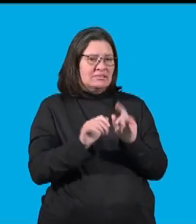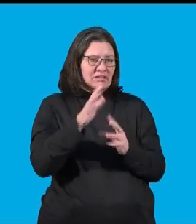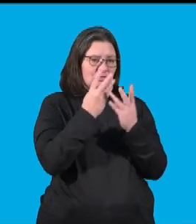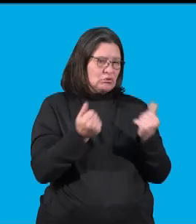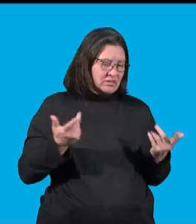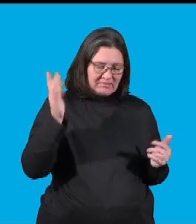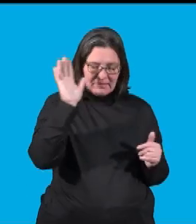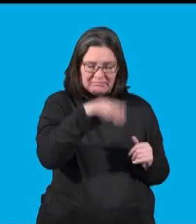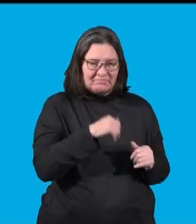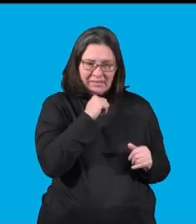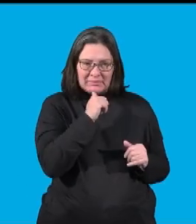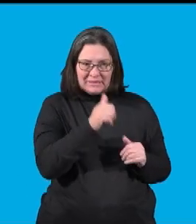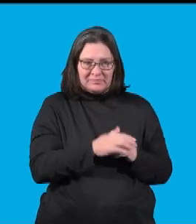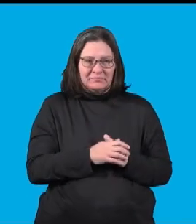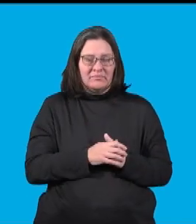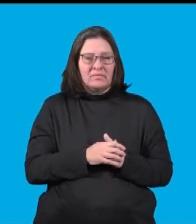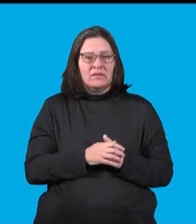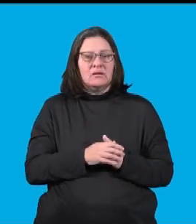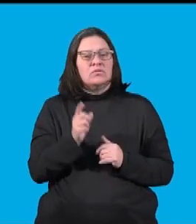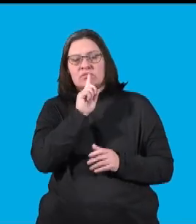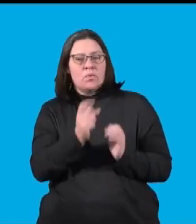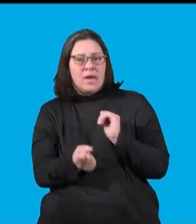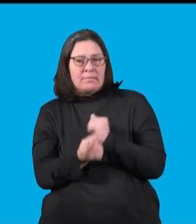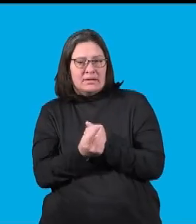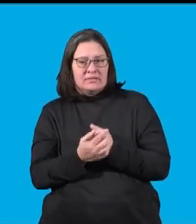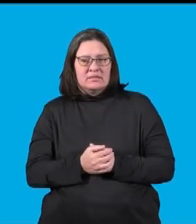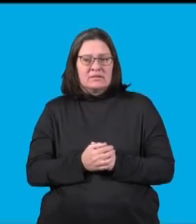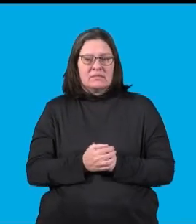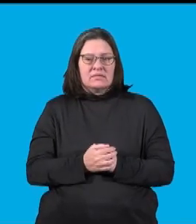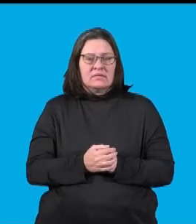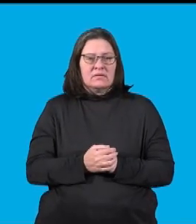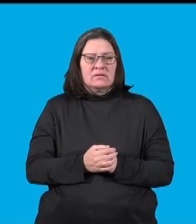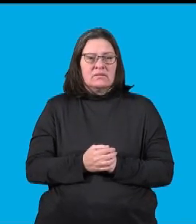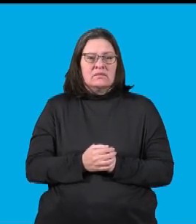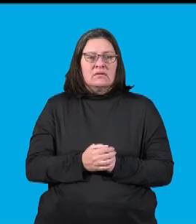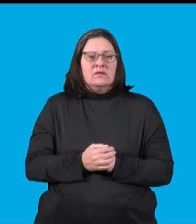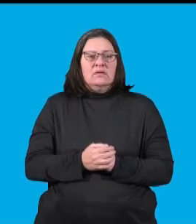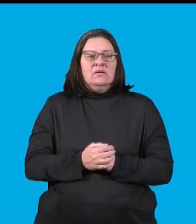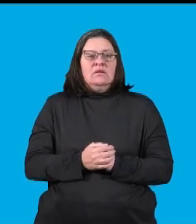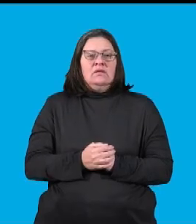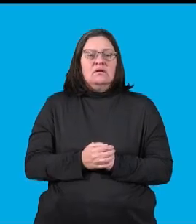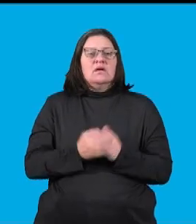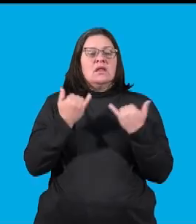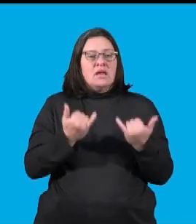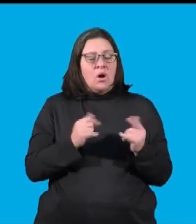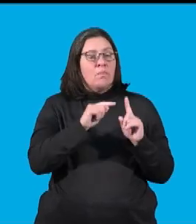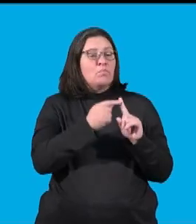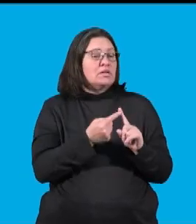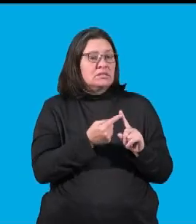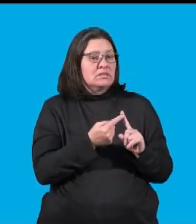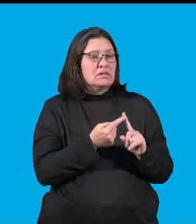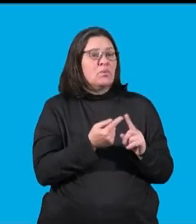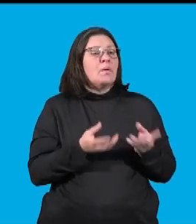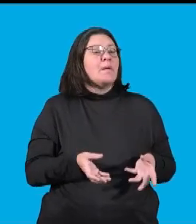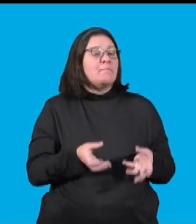written all over that solution, not a problem. Let's see what happens here. Okay, we now get